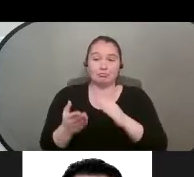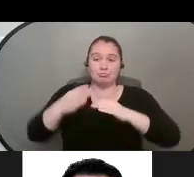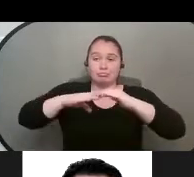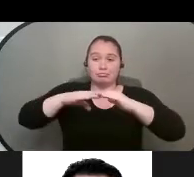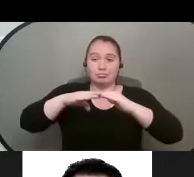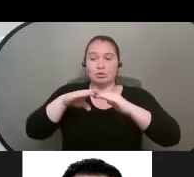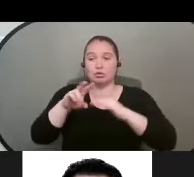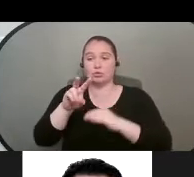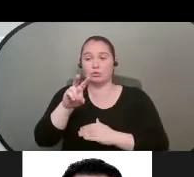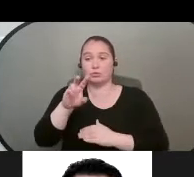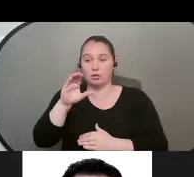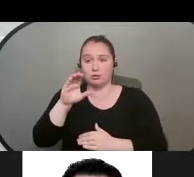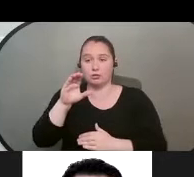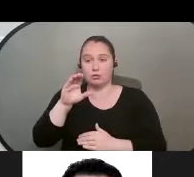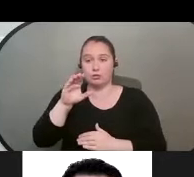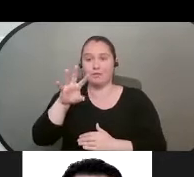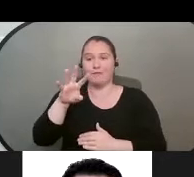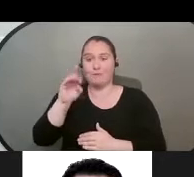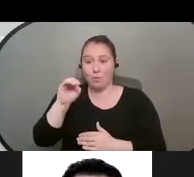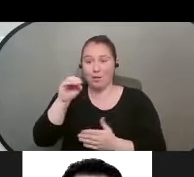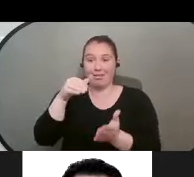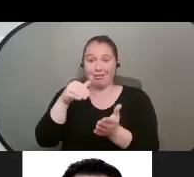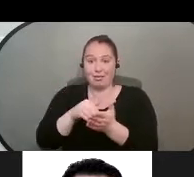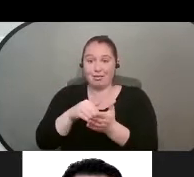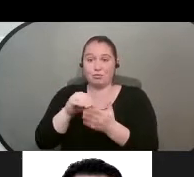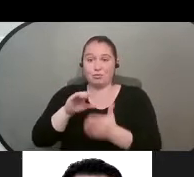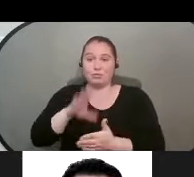to 240,000 kids.